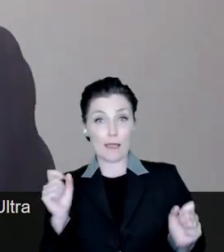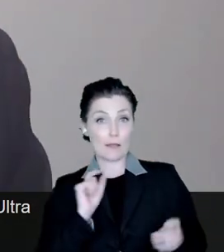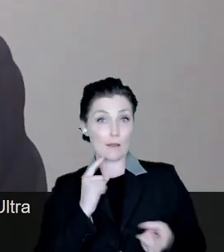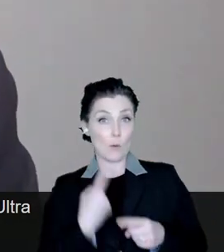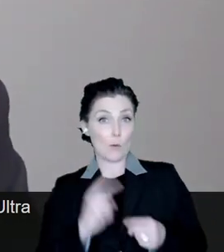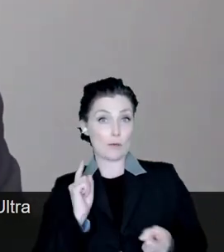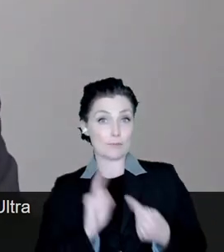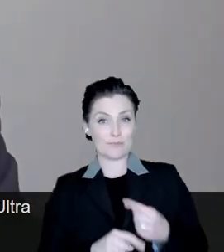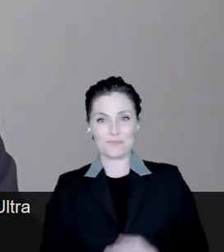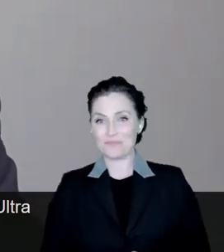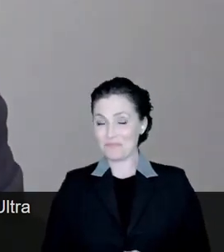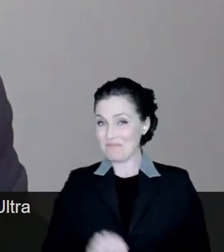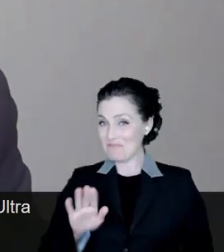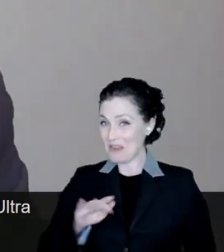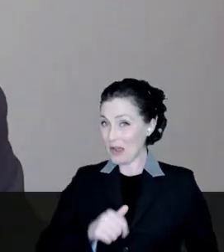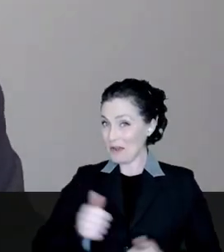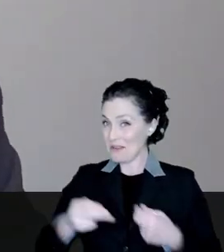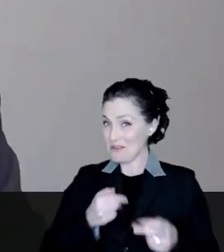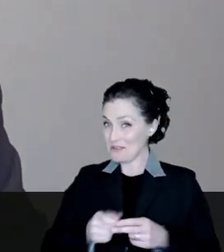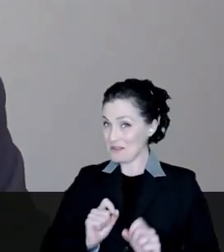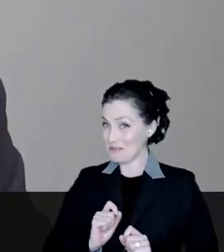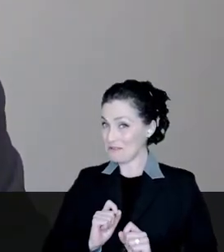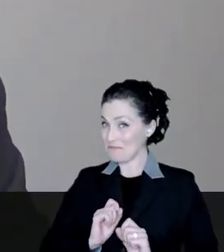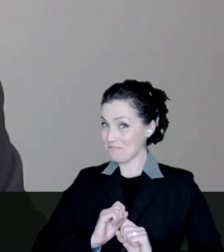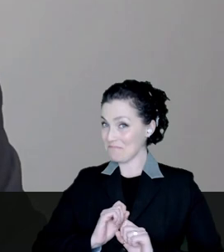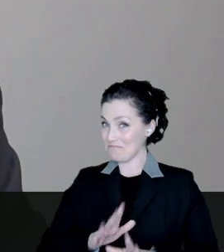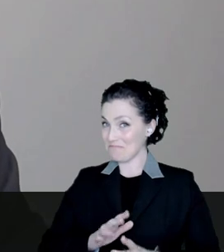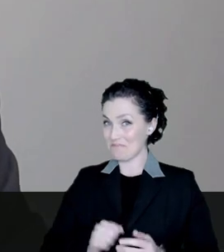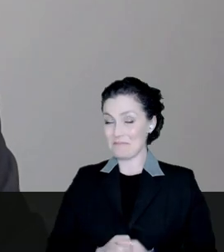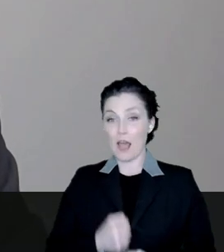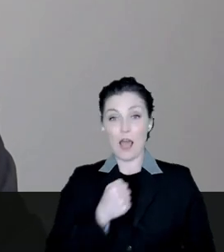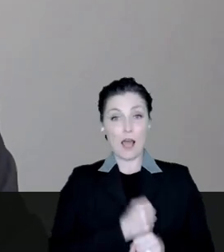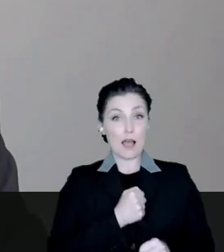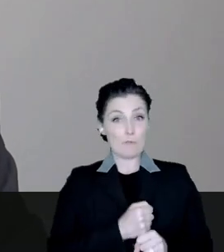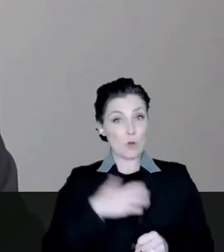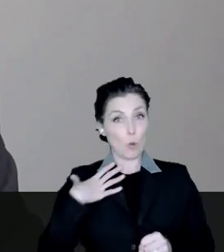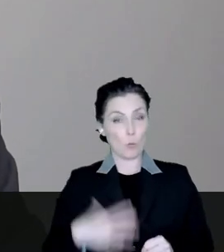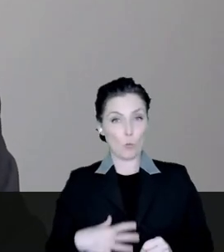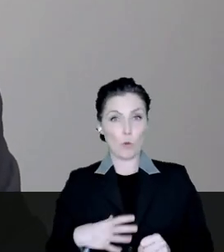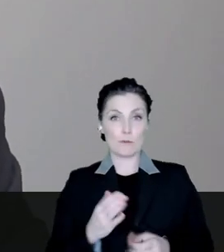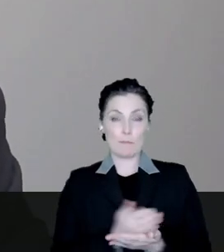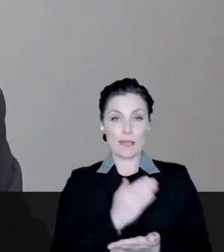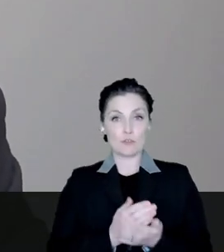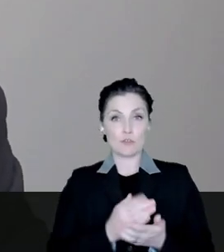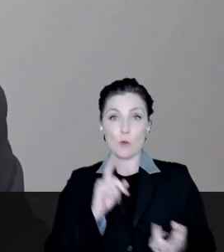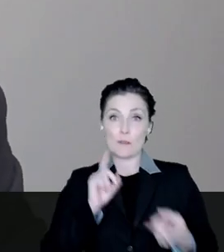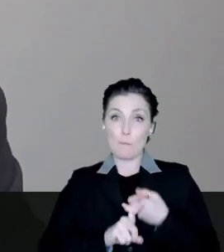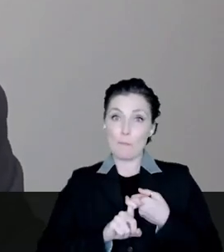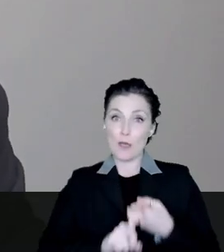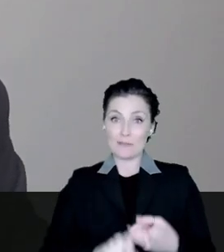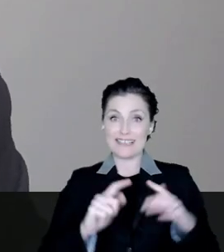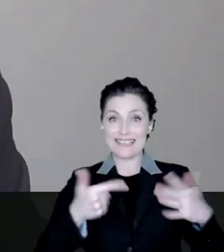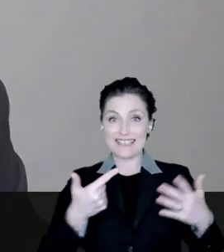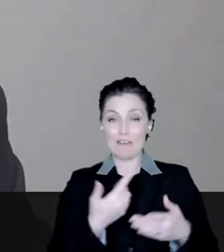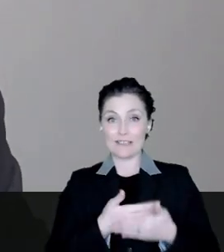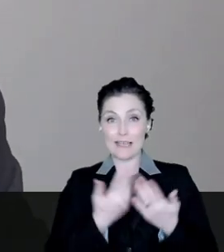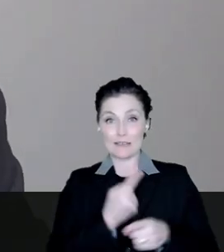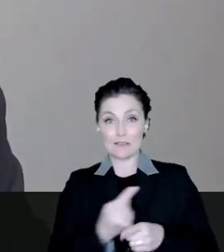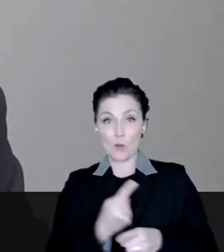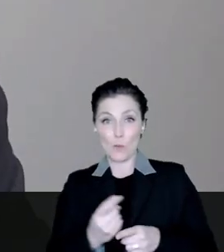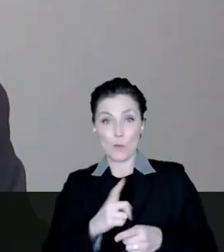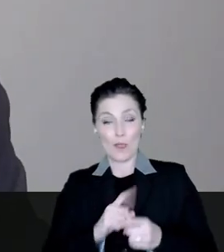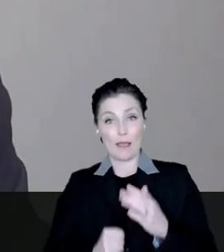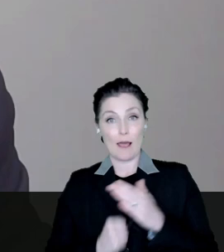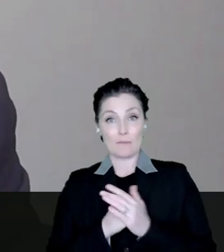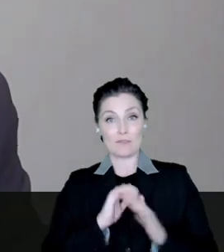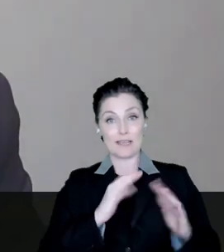for you, which is rather government what it means to make it permanent 7 days a week till 10 o'clock. From in 3 weeks' time, the